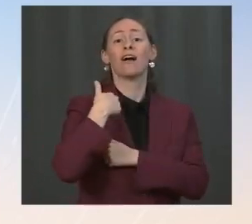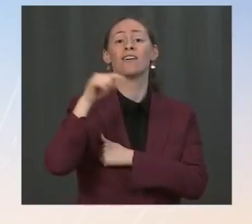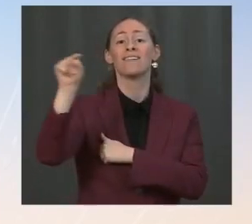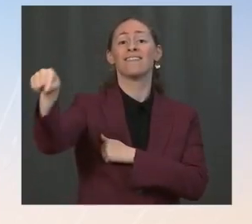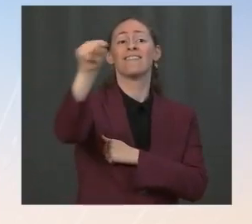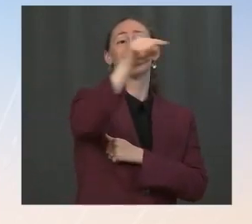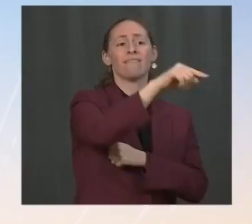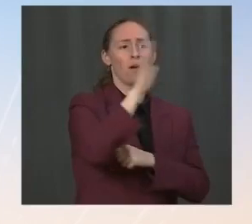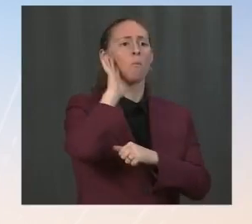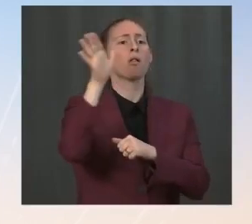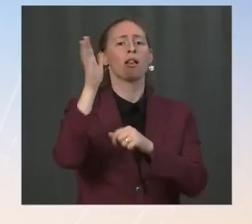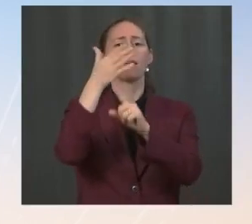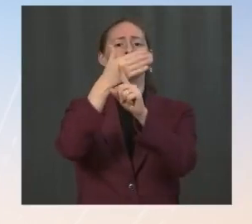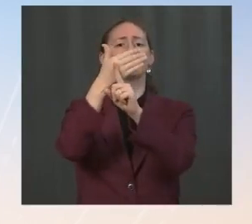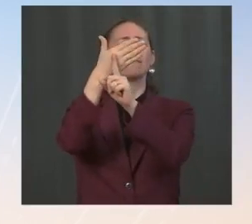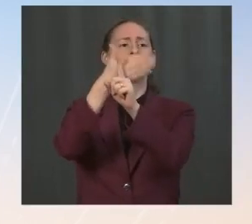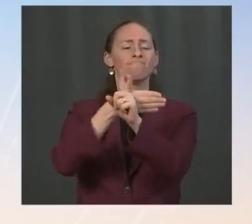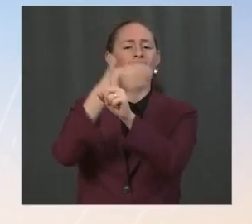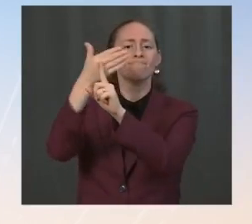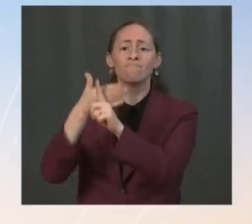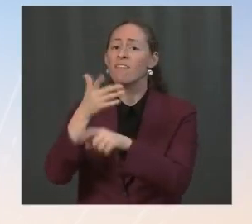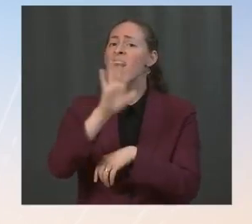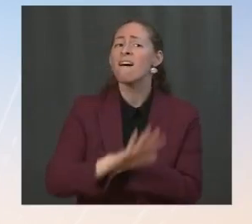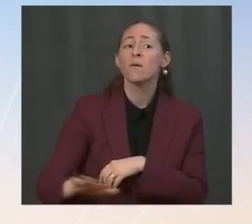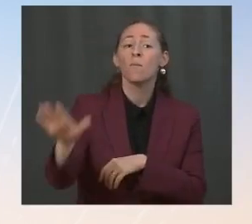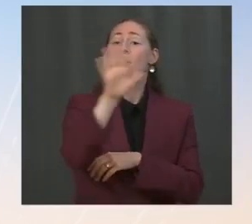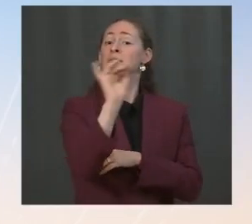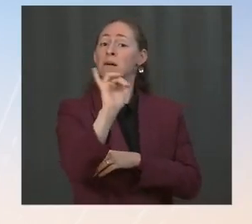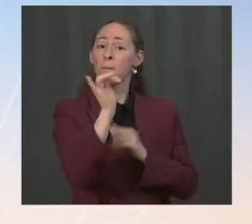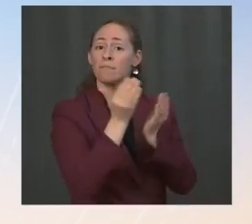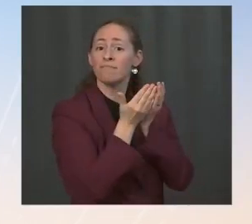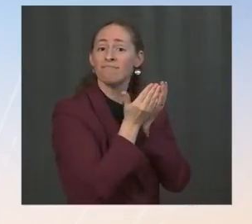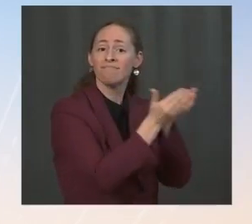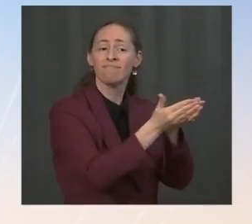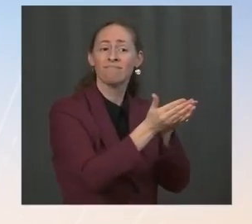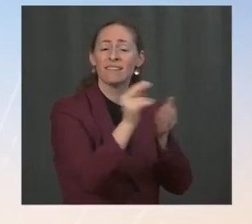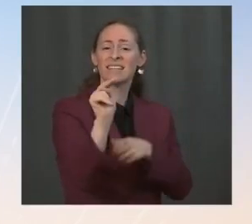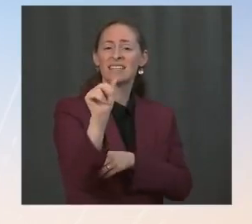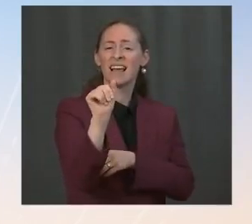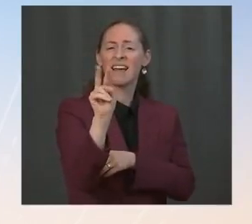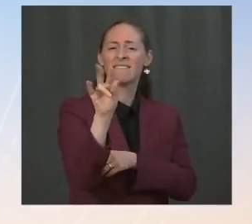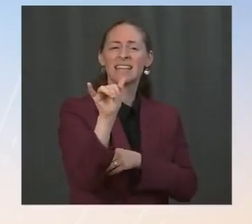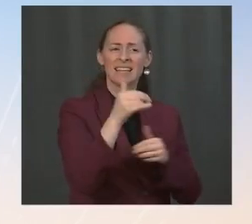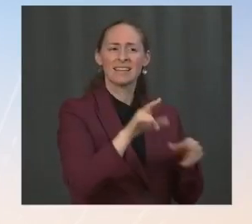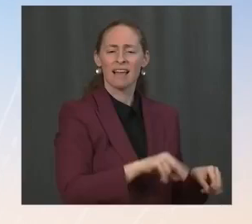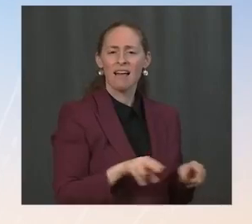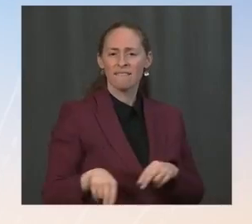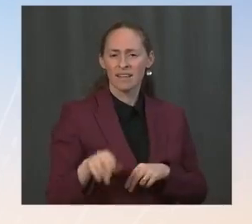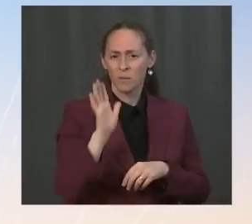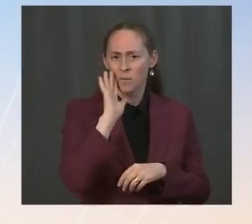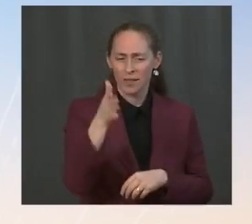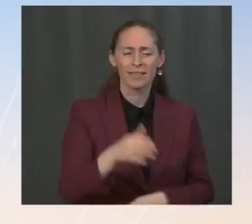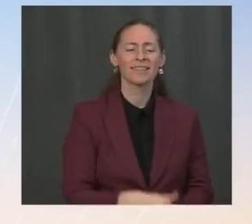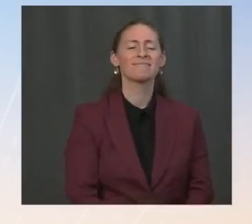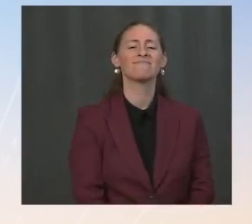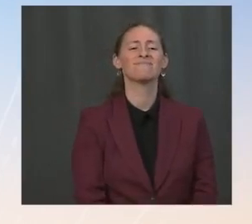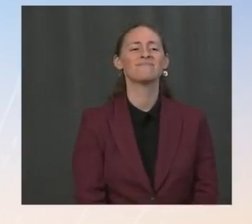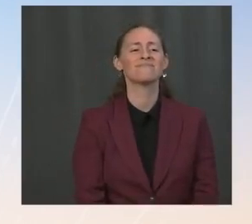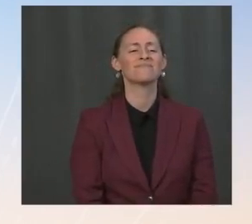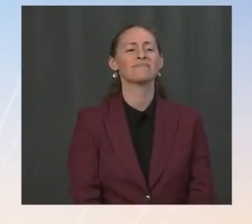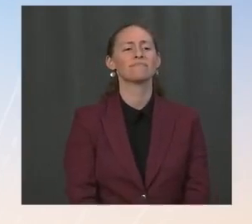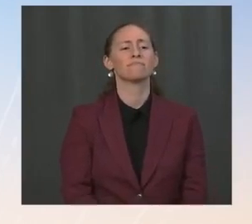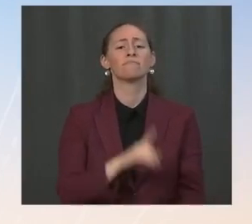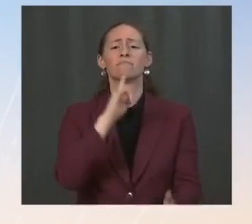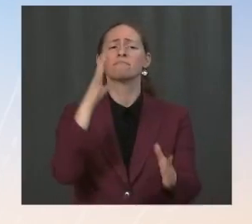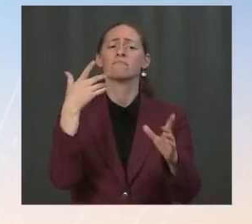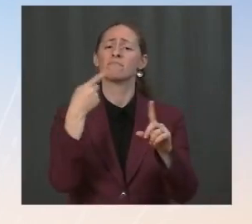Columbia and throughout the United States and its territories, and possessions until sunset on August 30th, 2021, in honor of the victims of